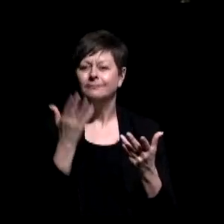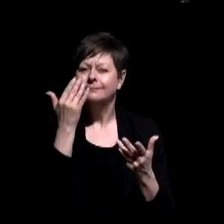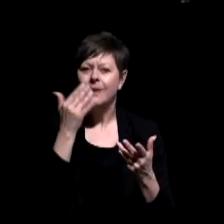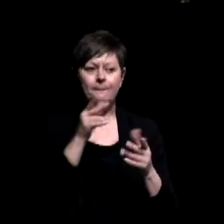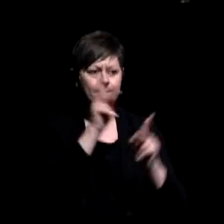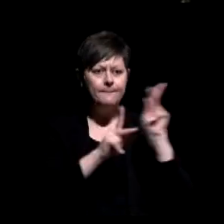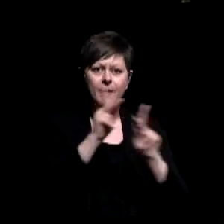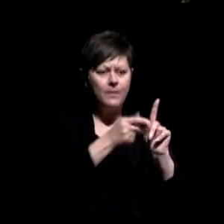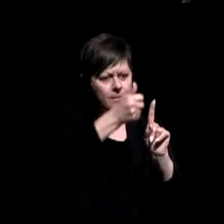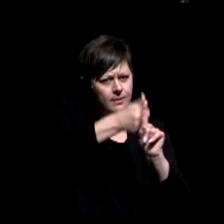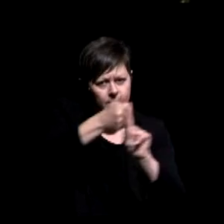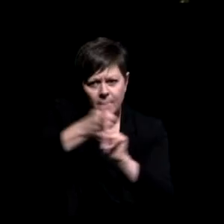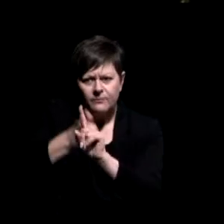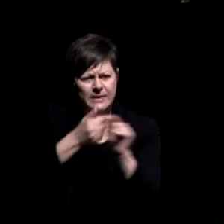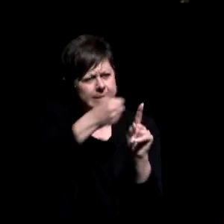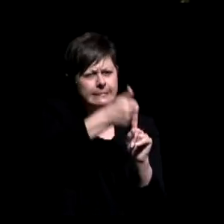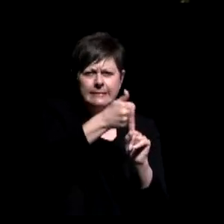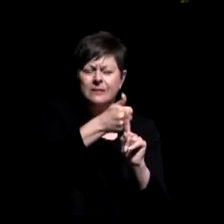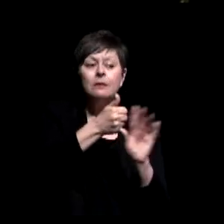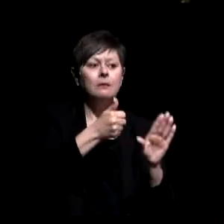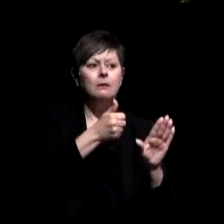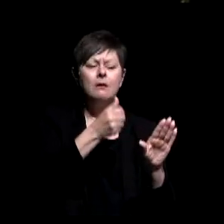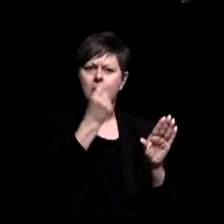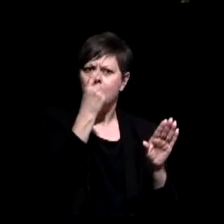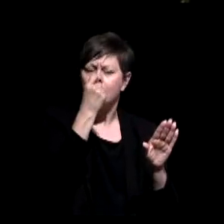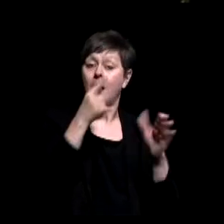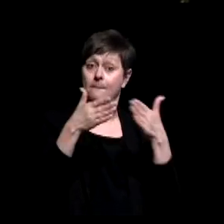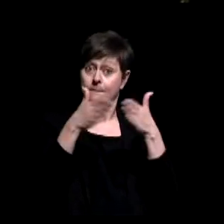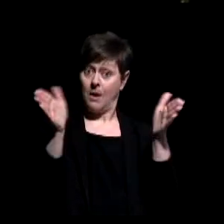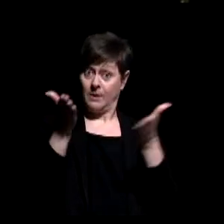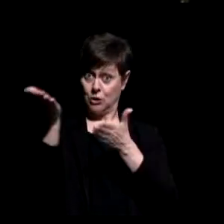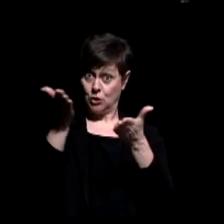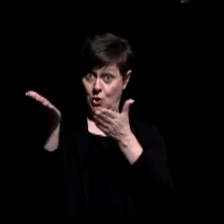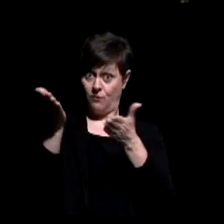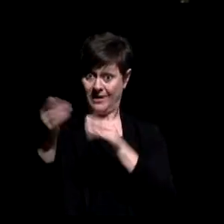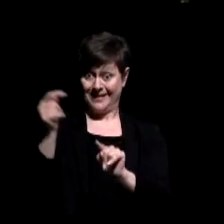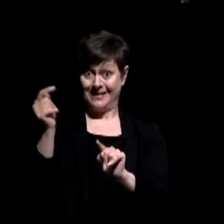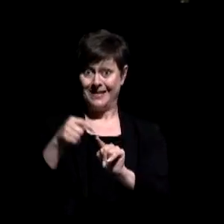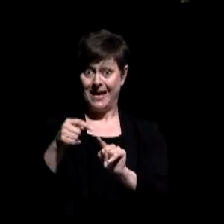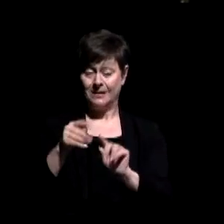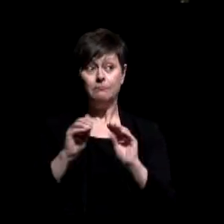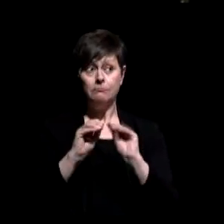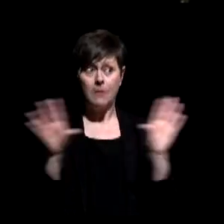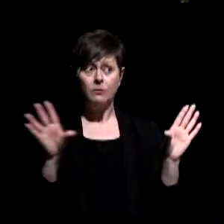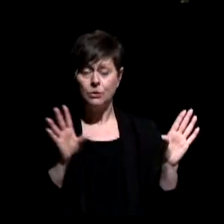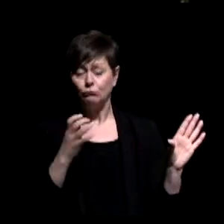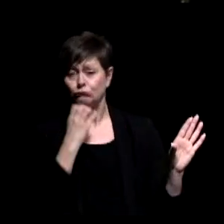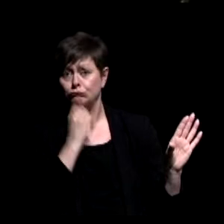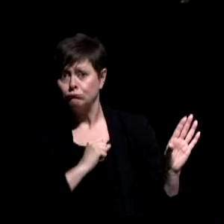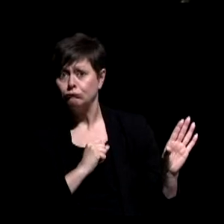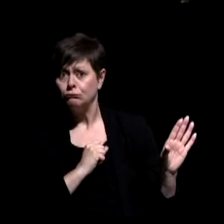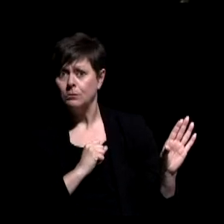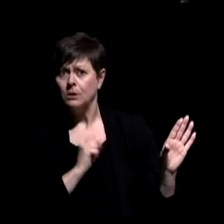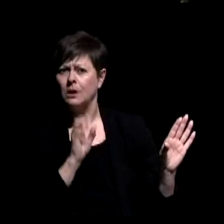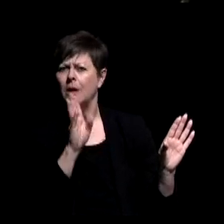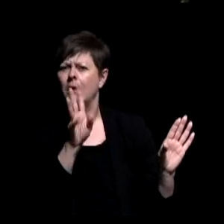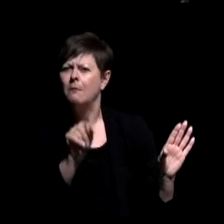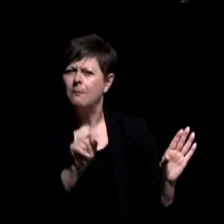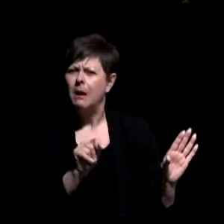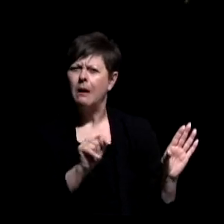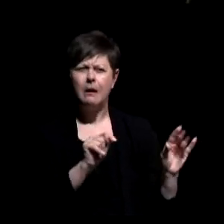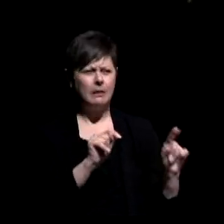understanding that the service to the public, although it's obvious in the title, is less obvious in the